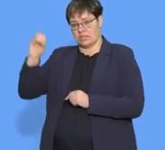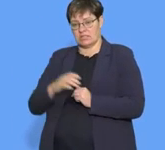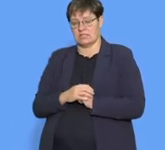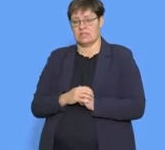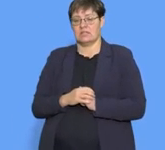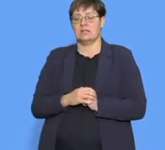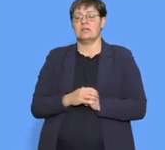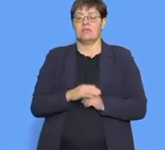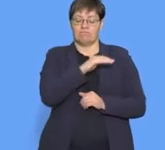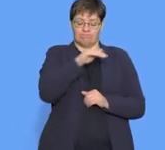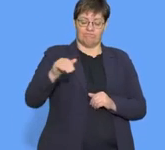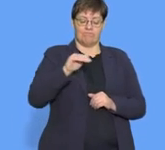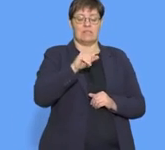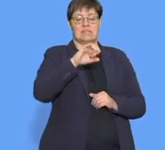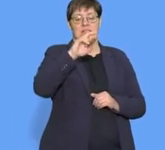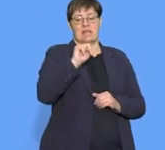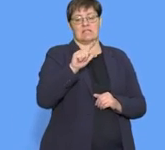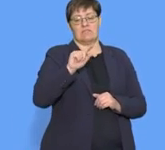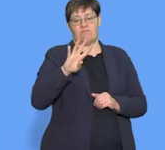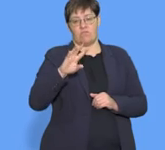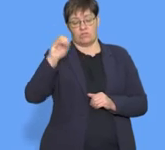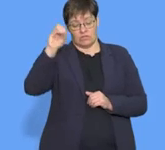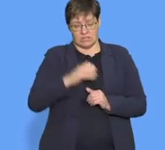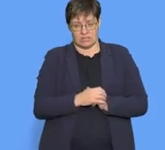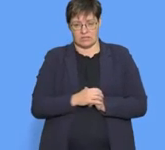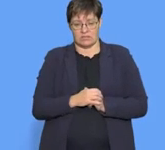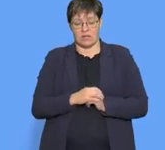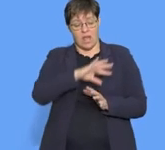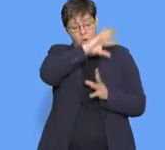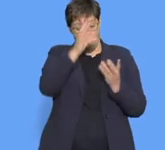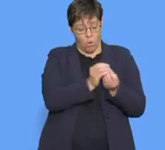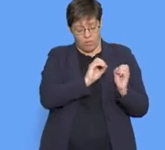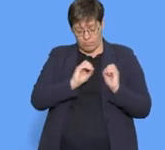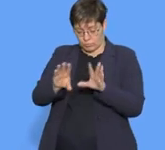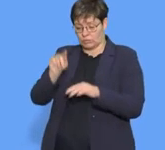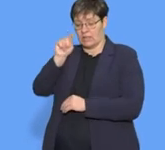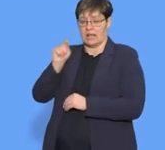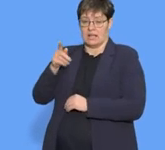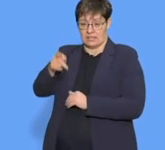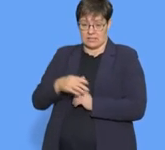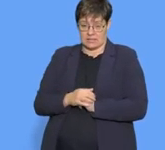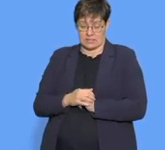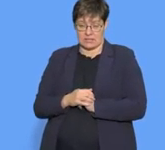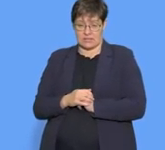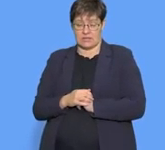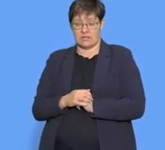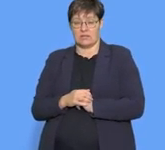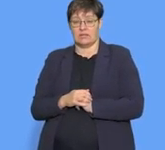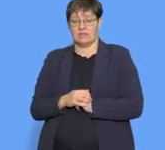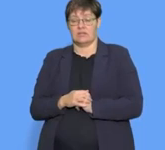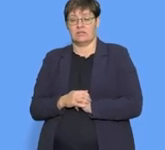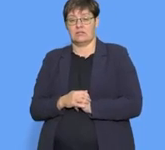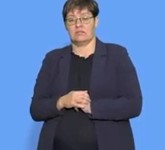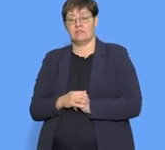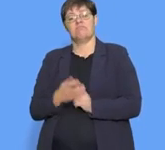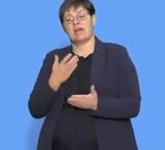this, I'm just repeating the denominator. Now, I'm going to put this whole piece into my calculator, and